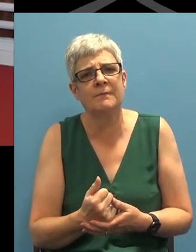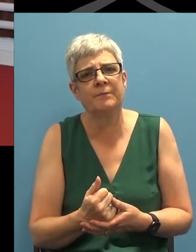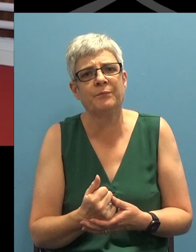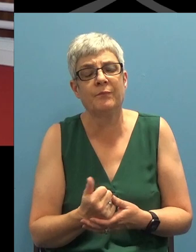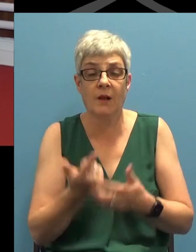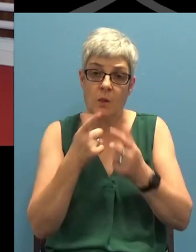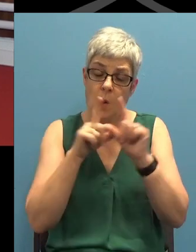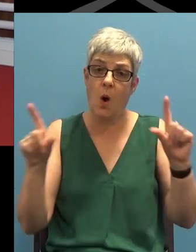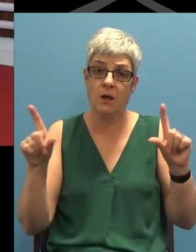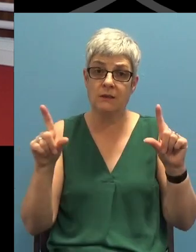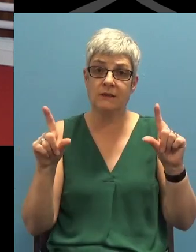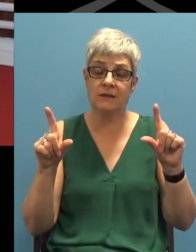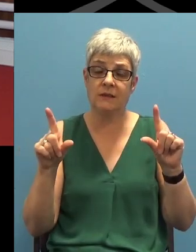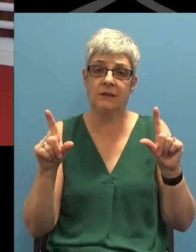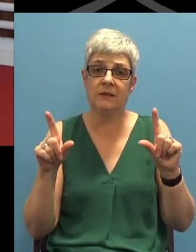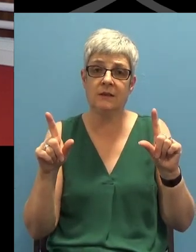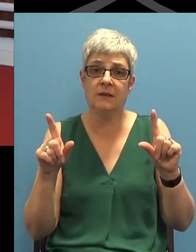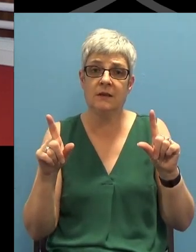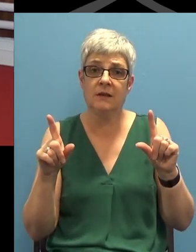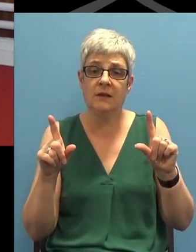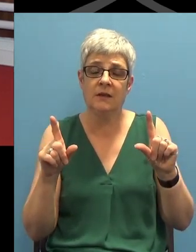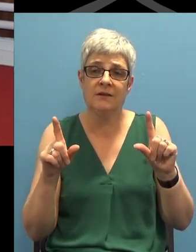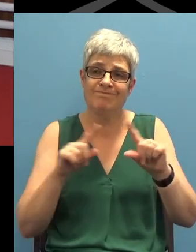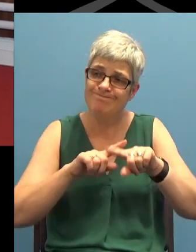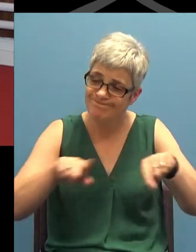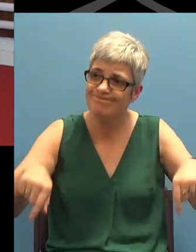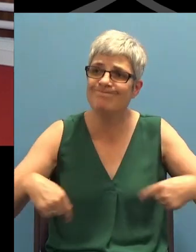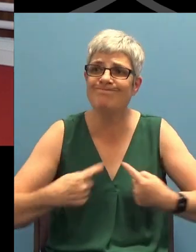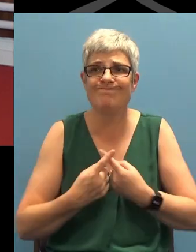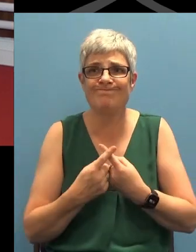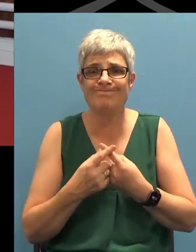But Lord, may we not so much seek